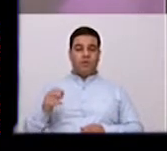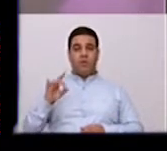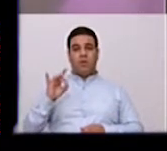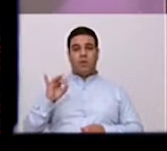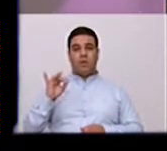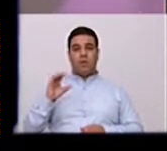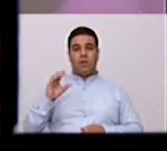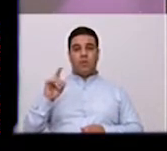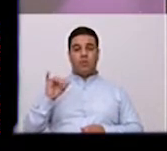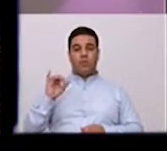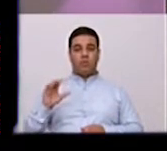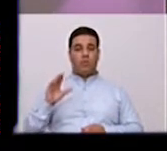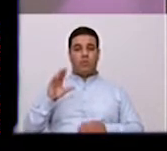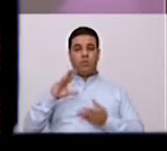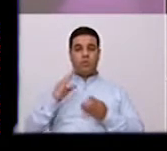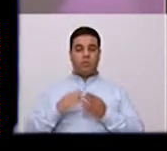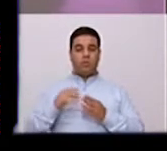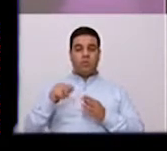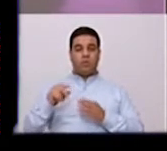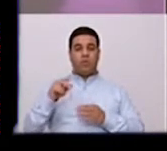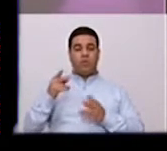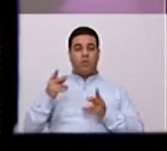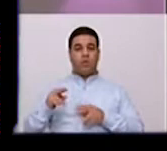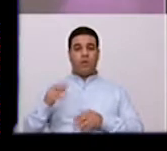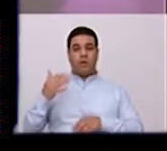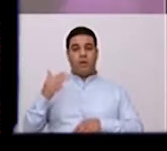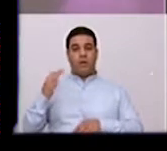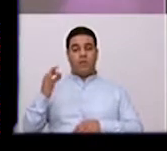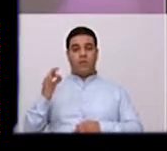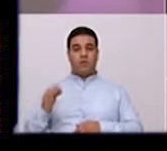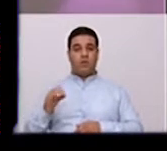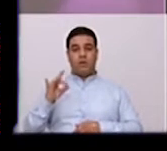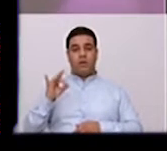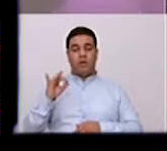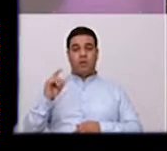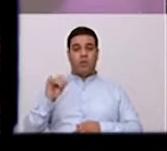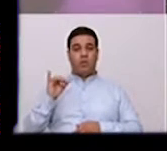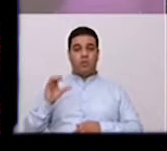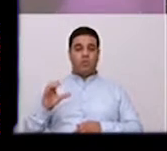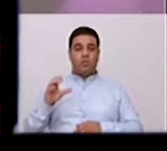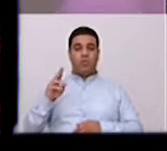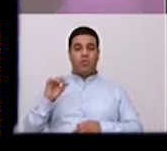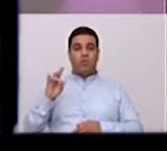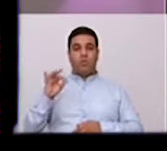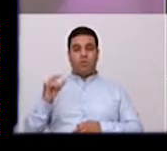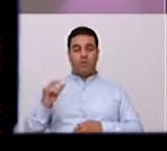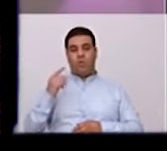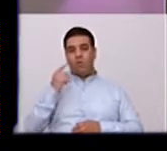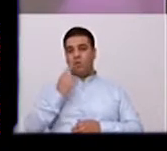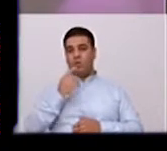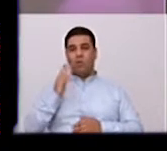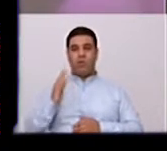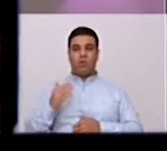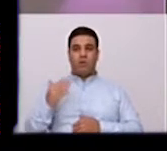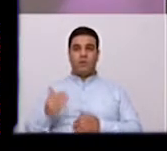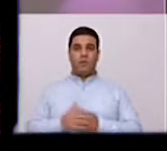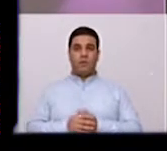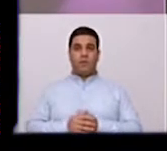rezus musbat qo'ng'ir ko'zli, qolgan 50% rezus manfiy qo'ng'ir ko'zli bo'ladi.